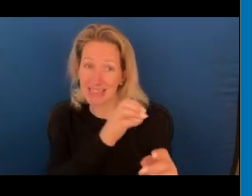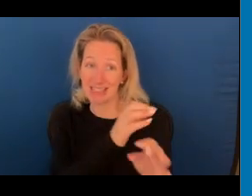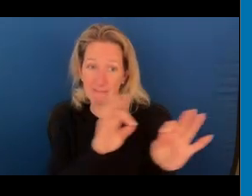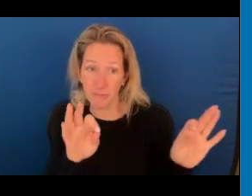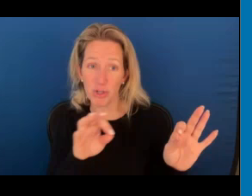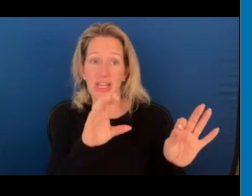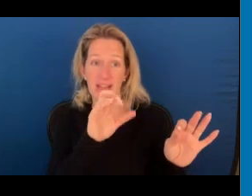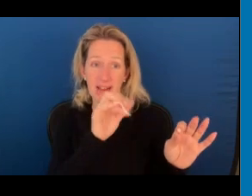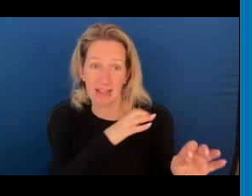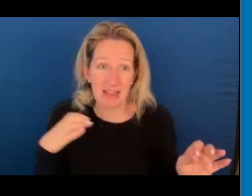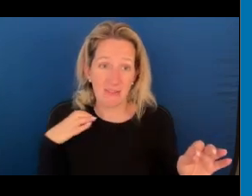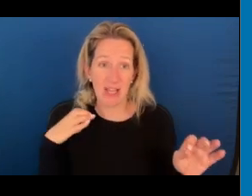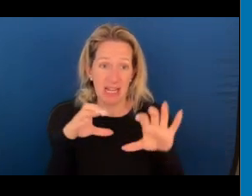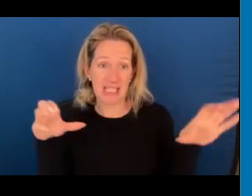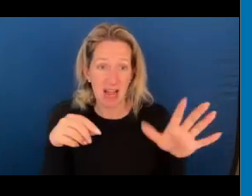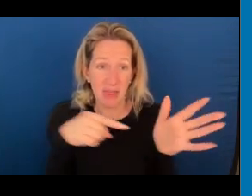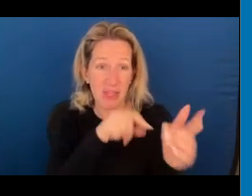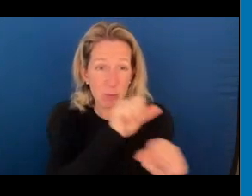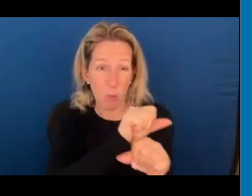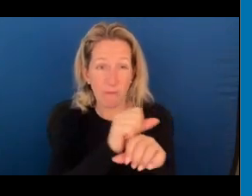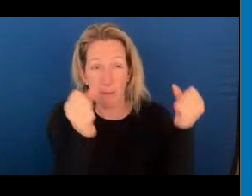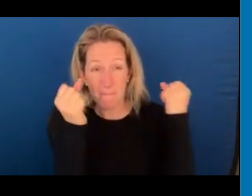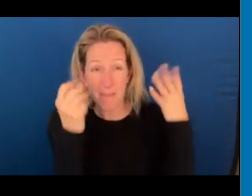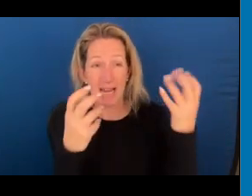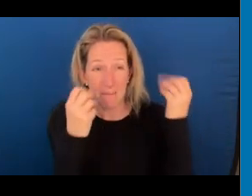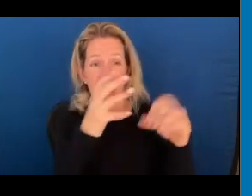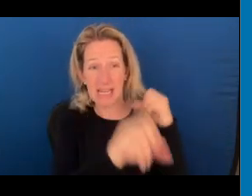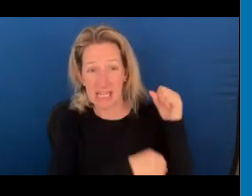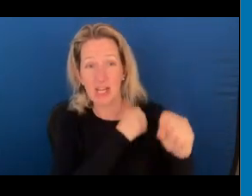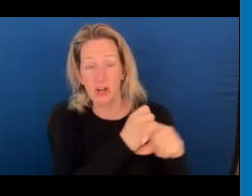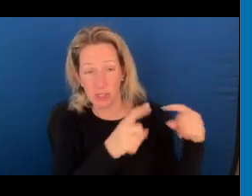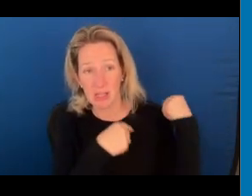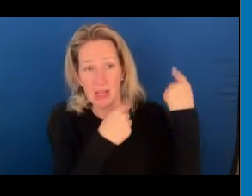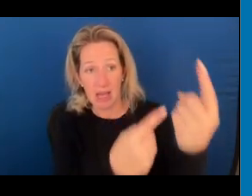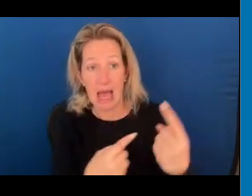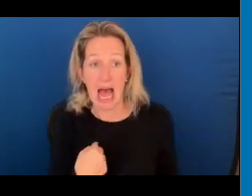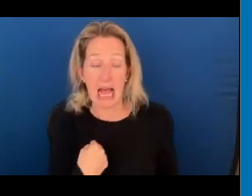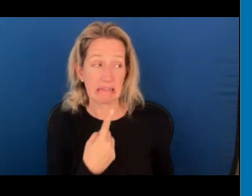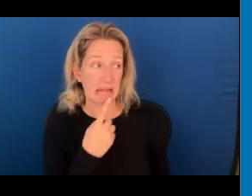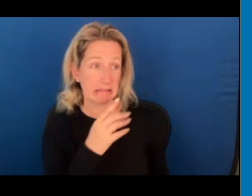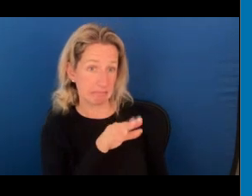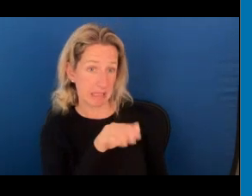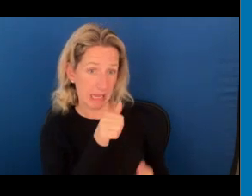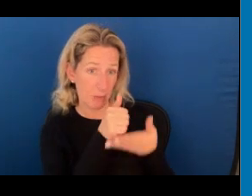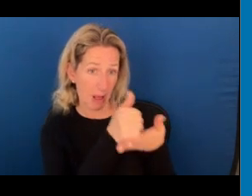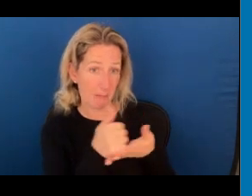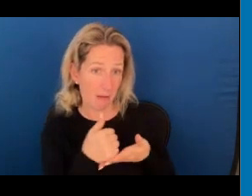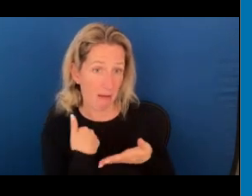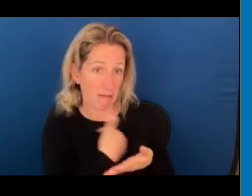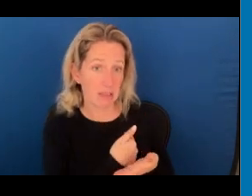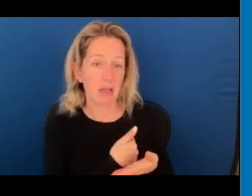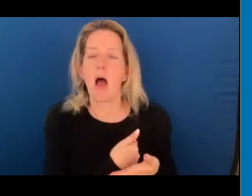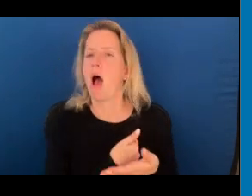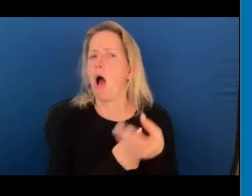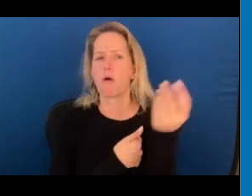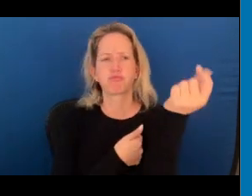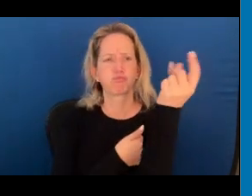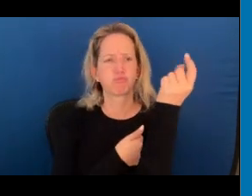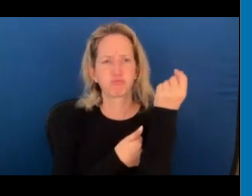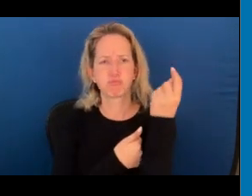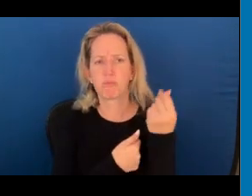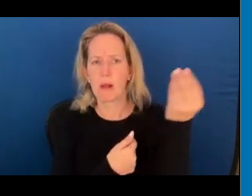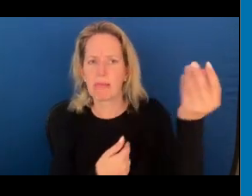years. And we're like, hey, can you help us? Literally had a call with them. They're like, here's the playbook. Anything you need. We